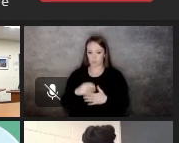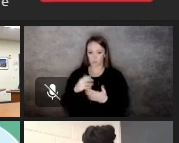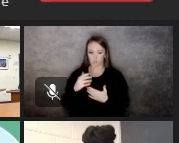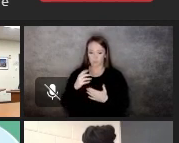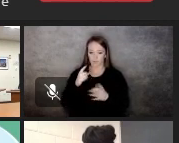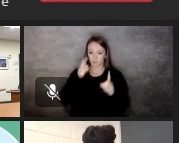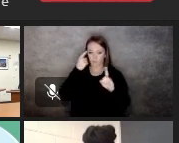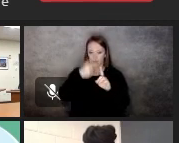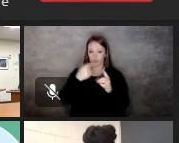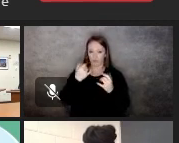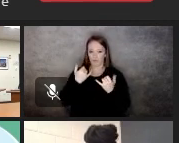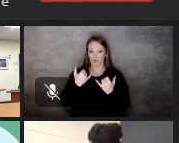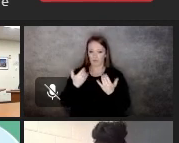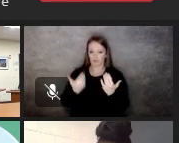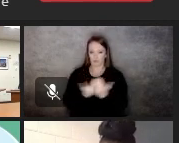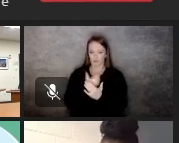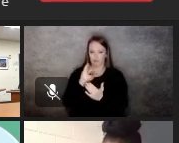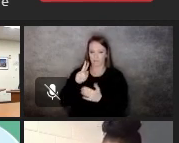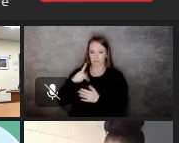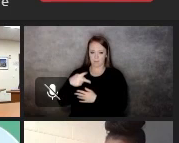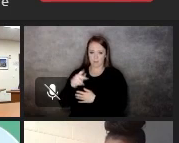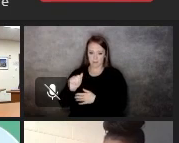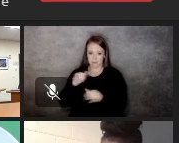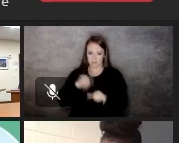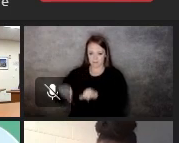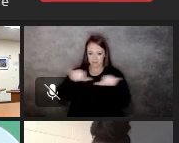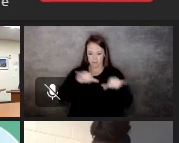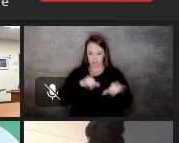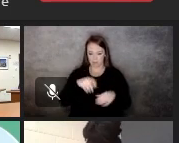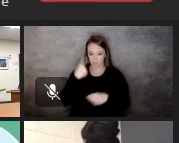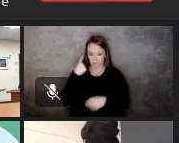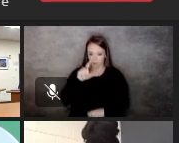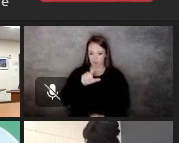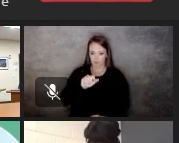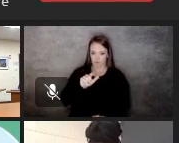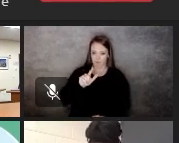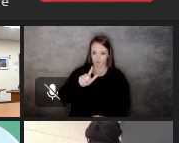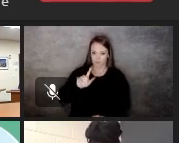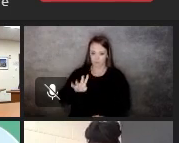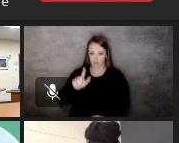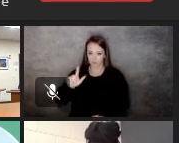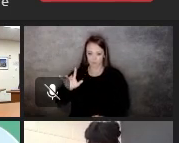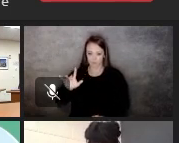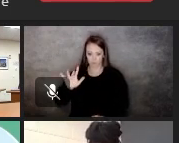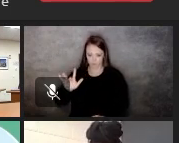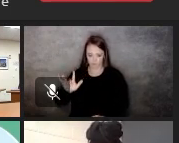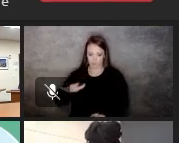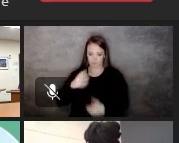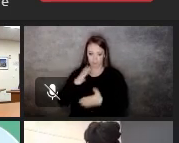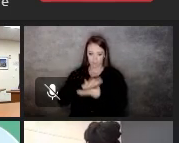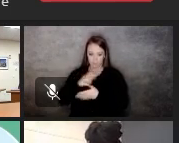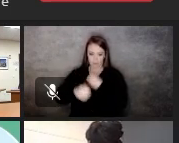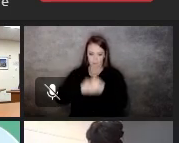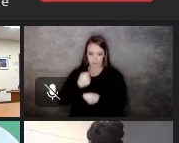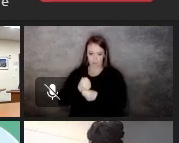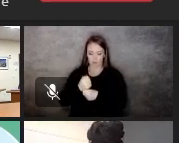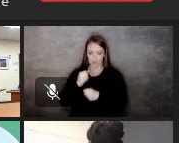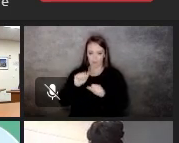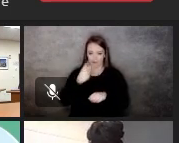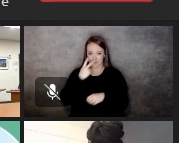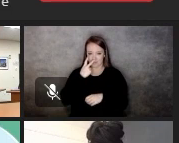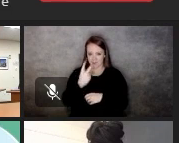the 24-25 school year. So you can see kind of how it layers and loops for each content area to be